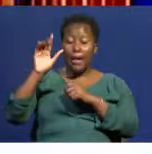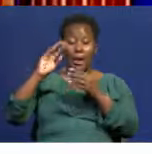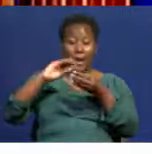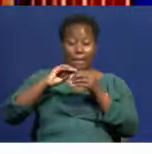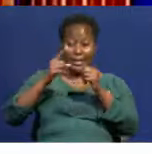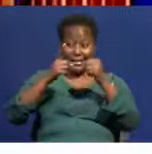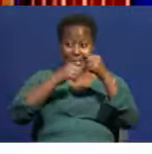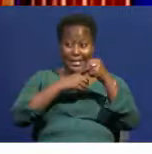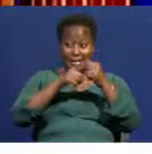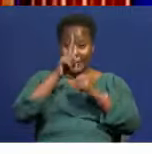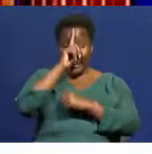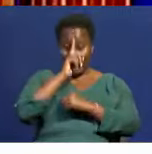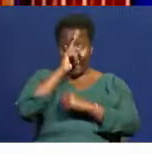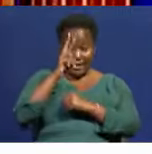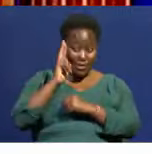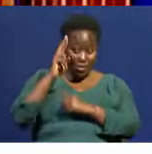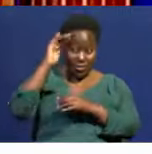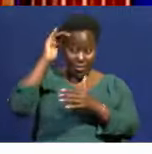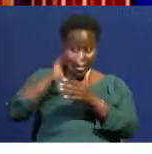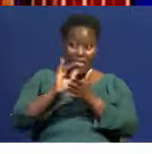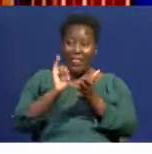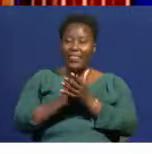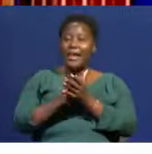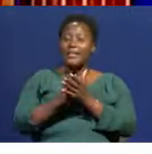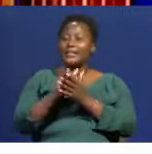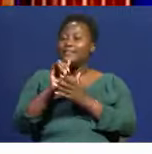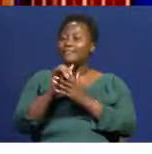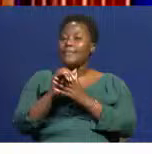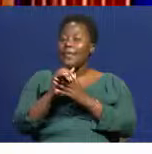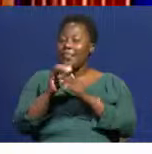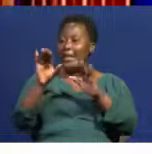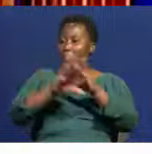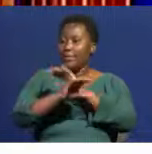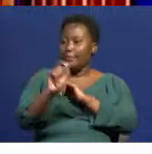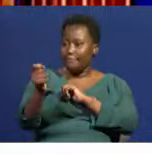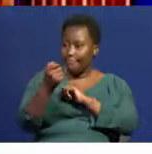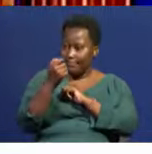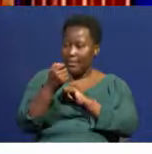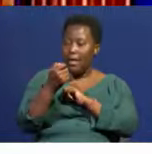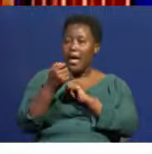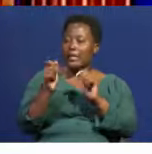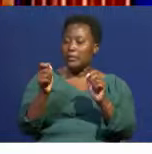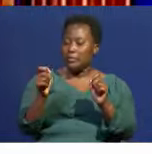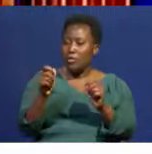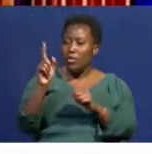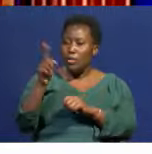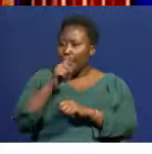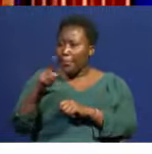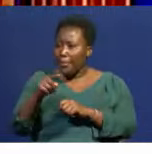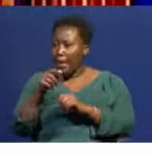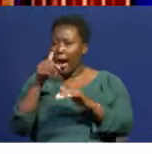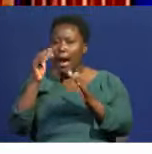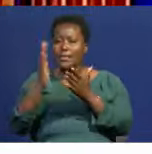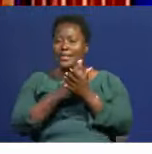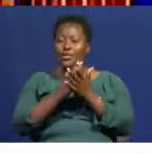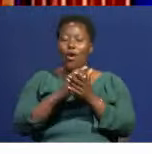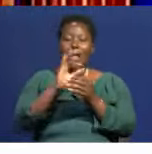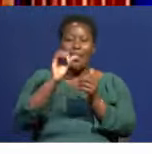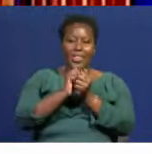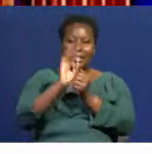six, serious reasons to believe that His Excellency the Deputy President has committed crimes under Section